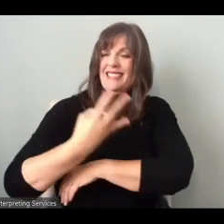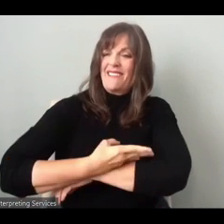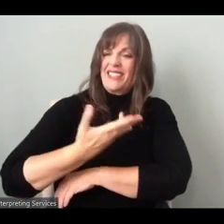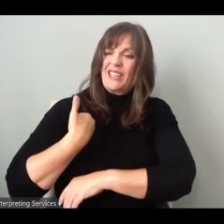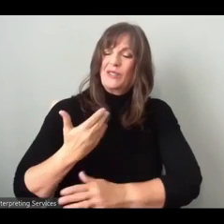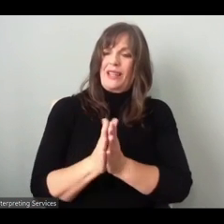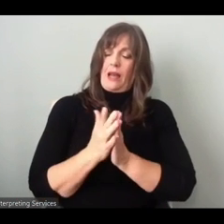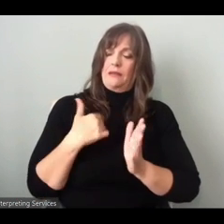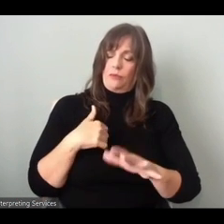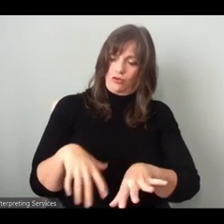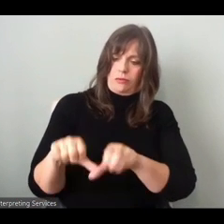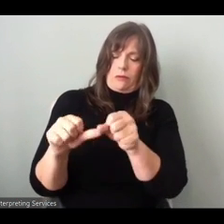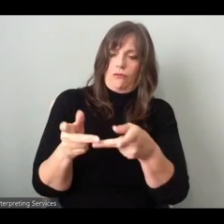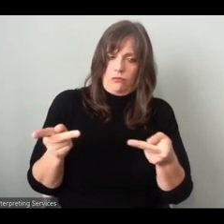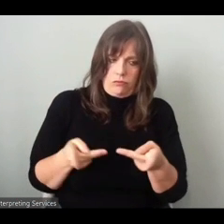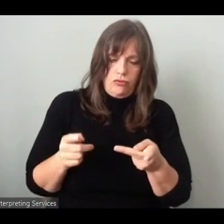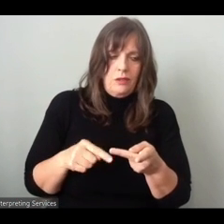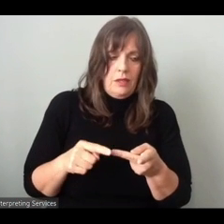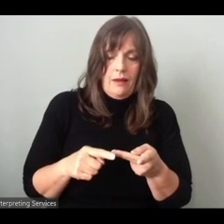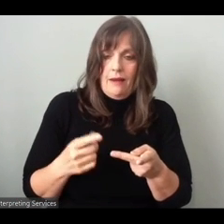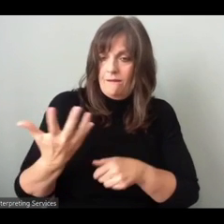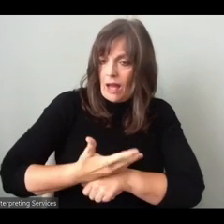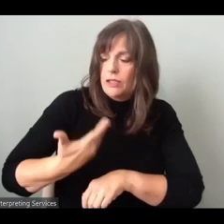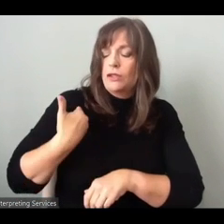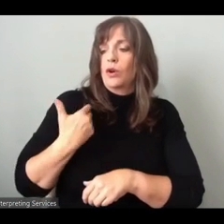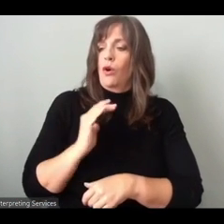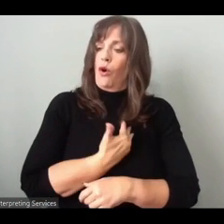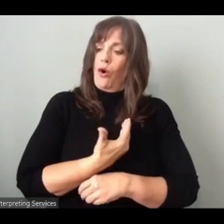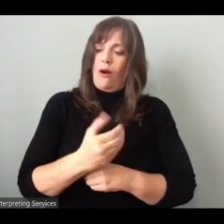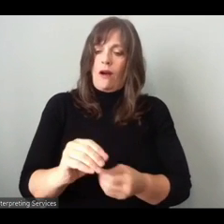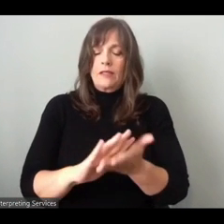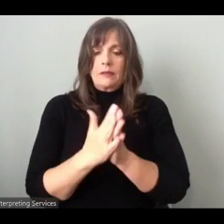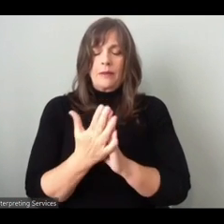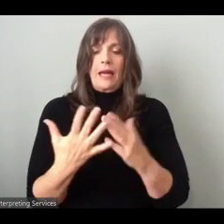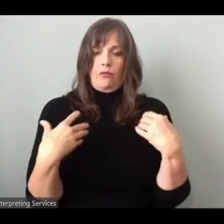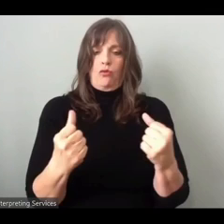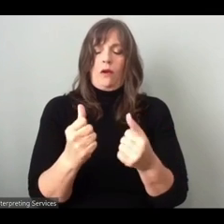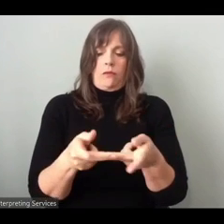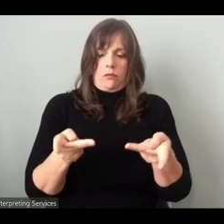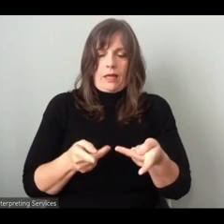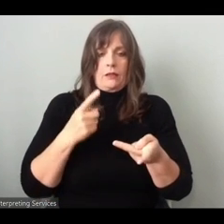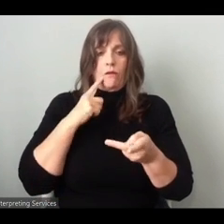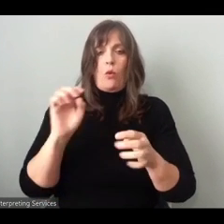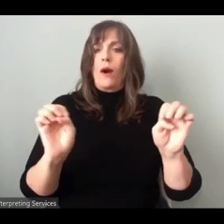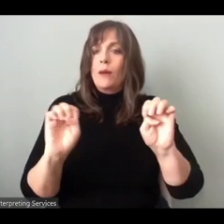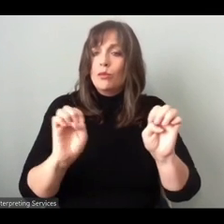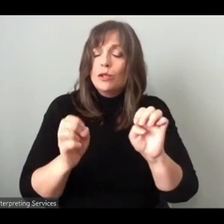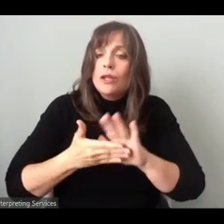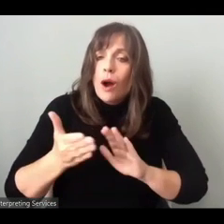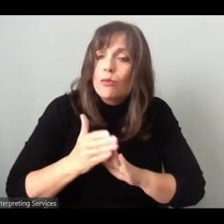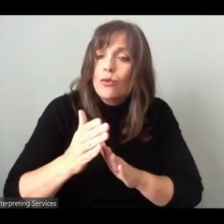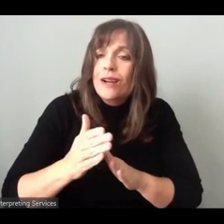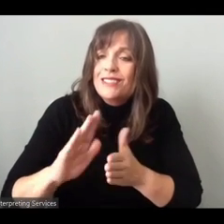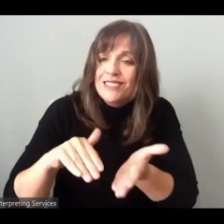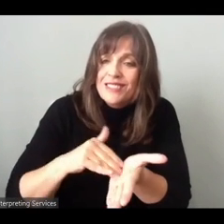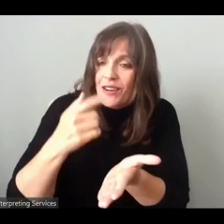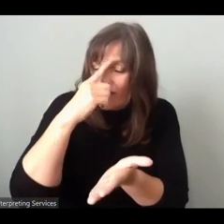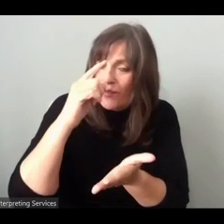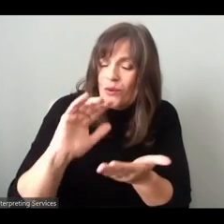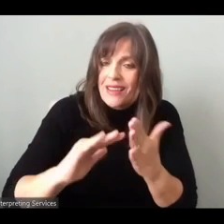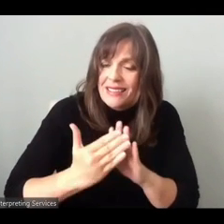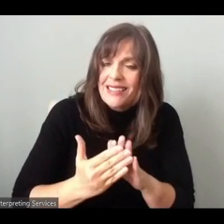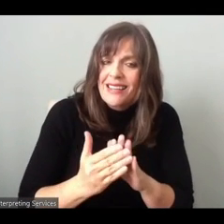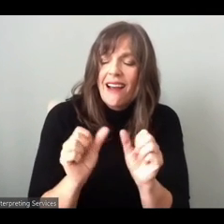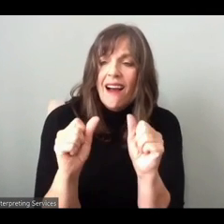King Street Station became the relief and recovery headquarters for the Emergency Operations Center at the city. It's fascinating